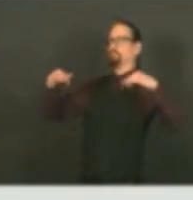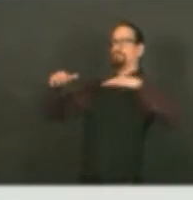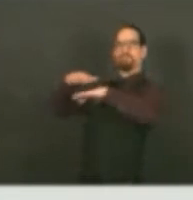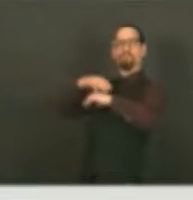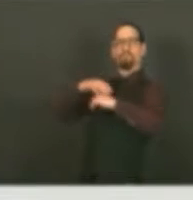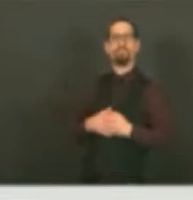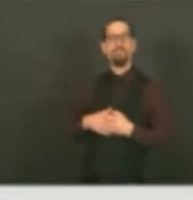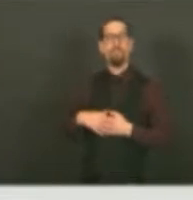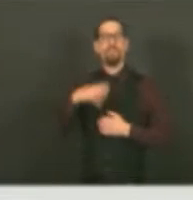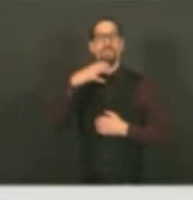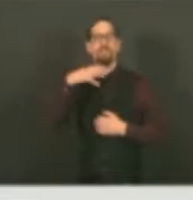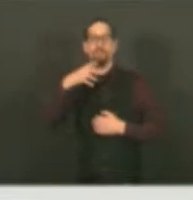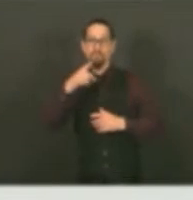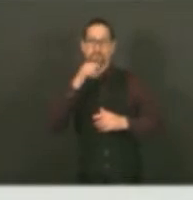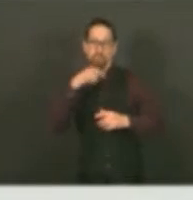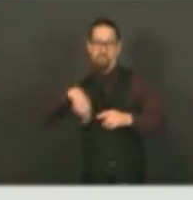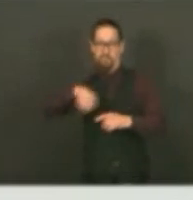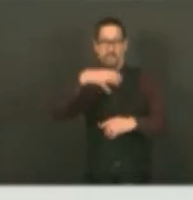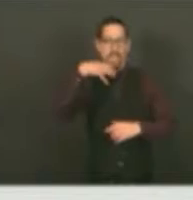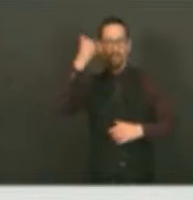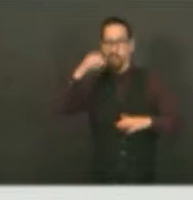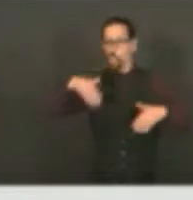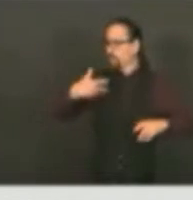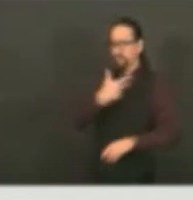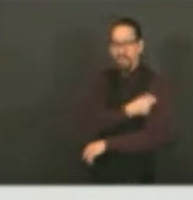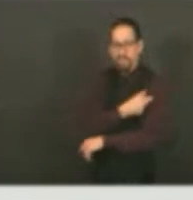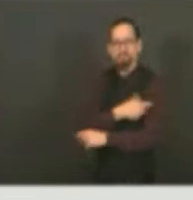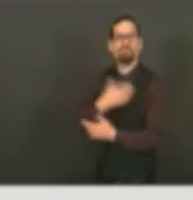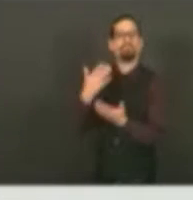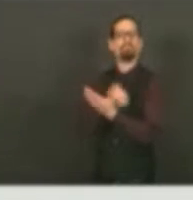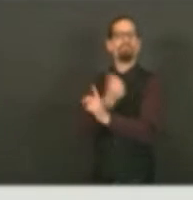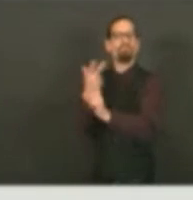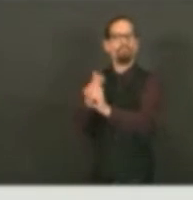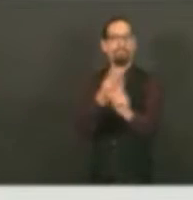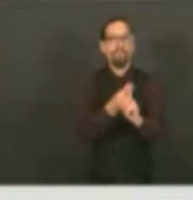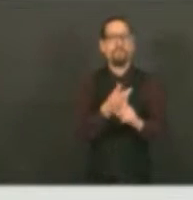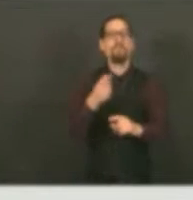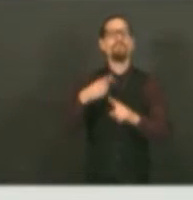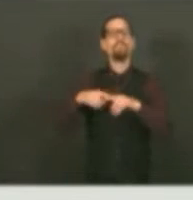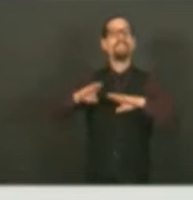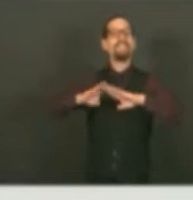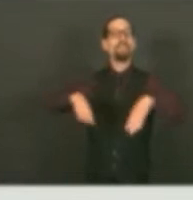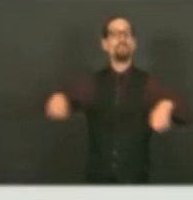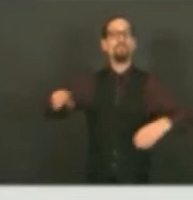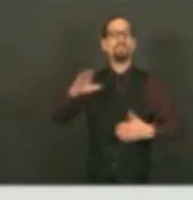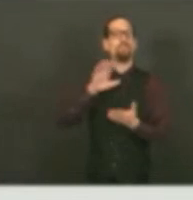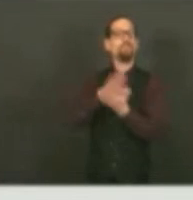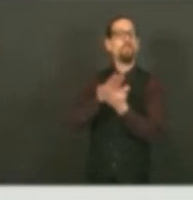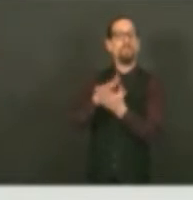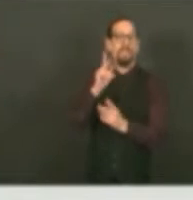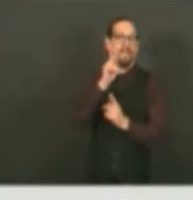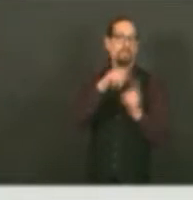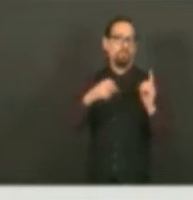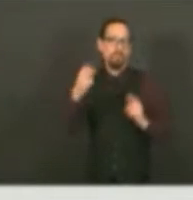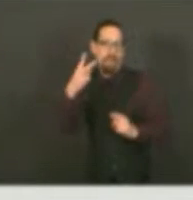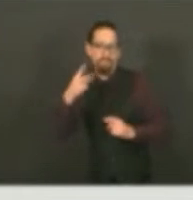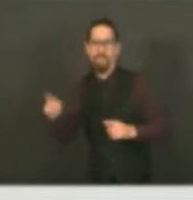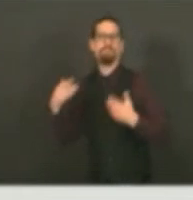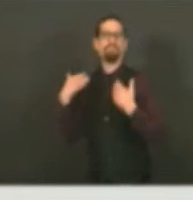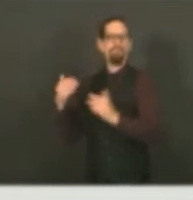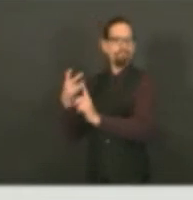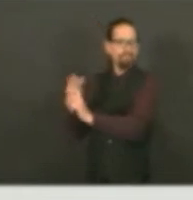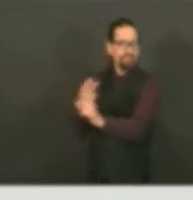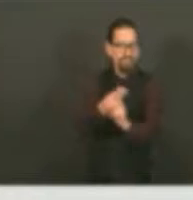12 teachers, school staff, childcare workers, critical workers in high-risk settings, people with more moderate health